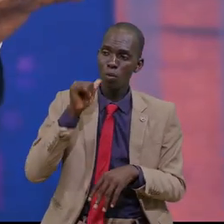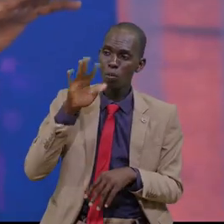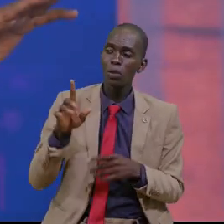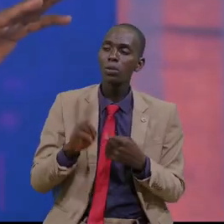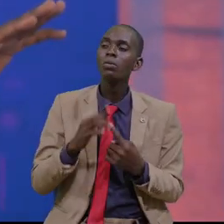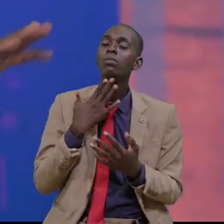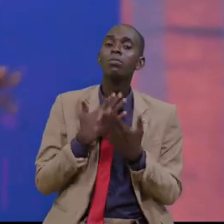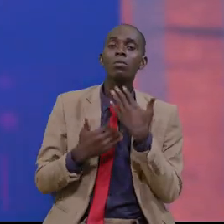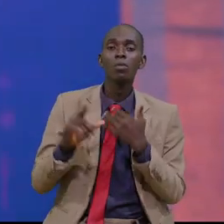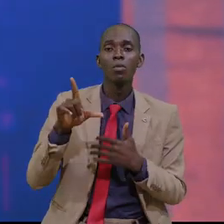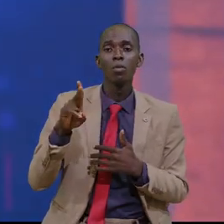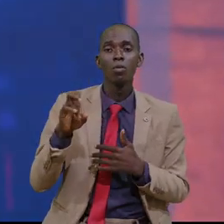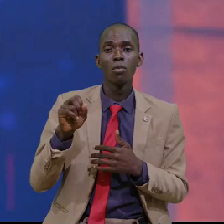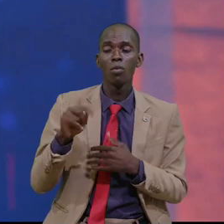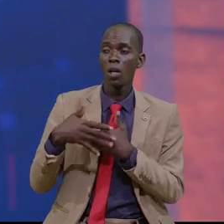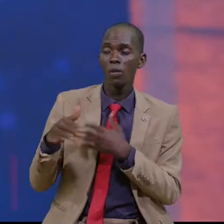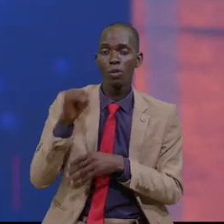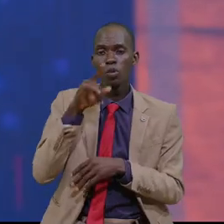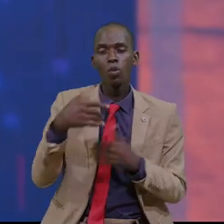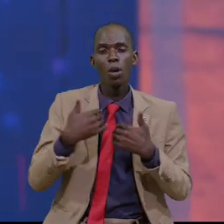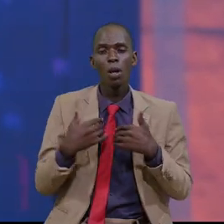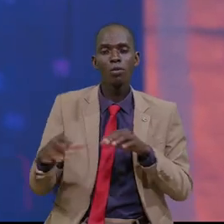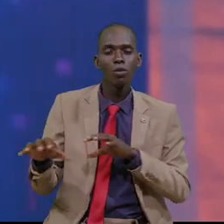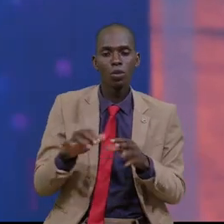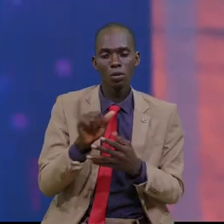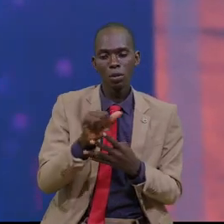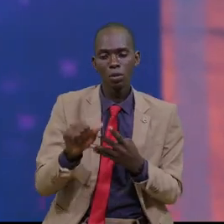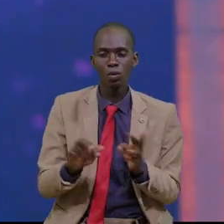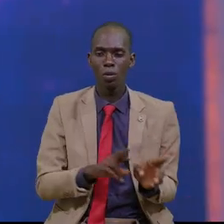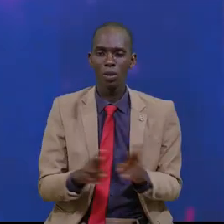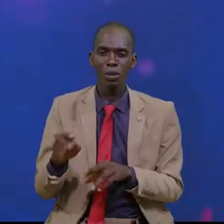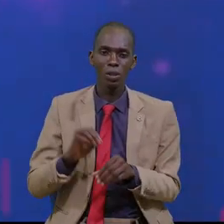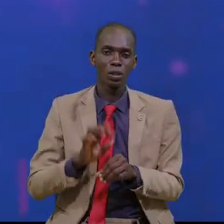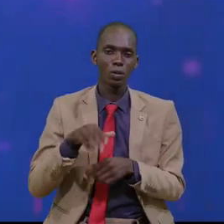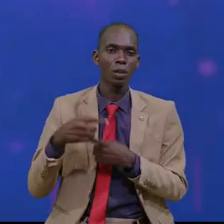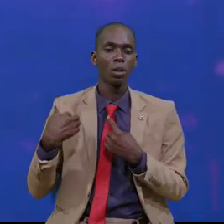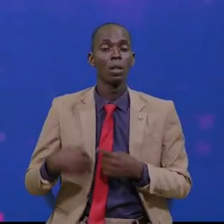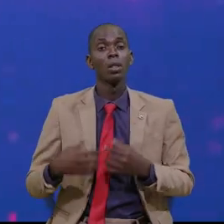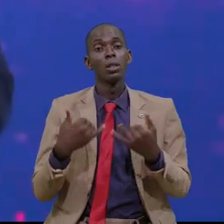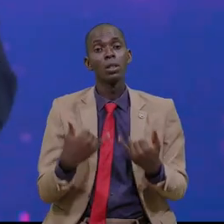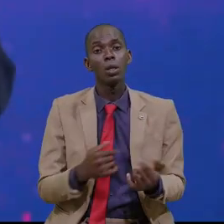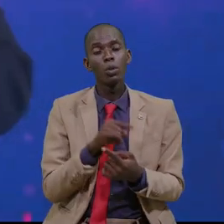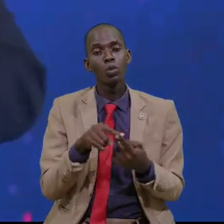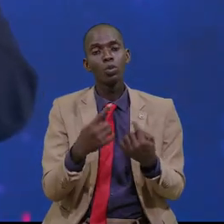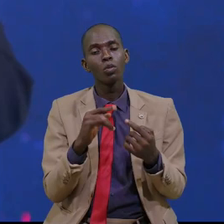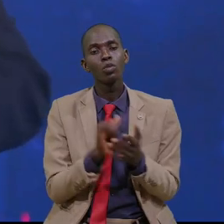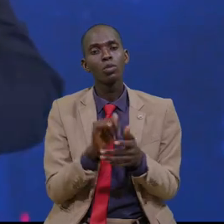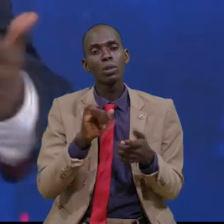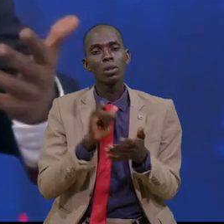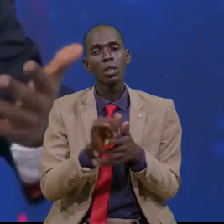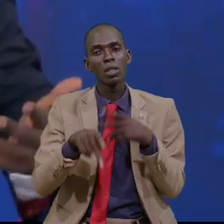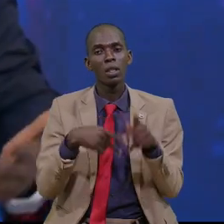her, you've committed adultery already in your heart. Now, when you come to that scripture, if you have